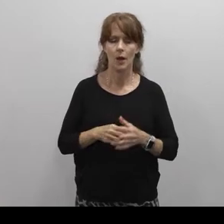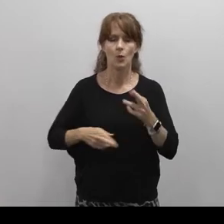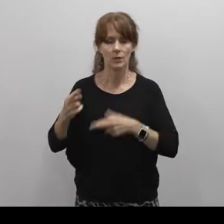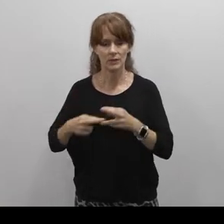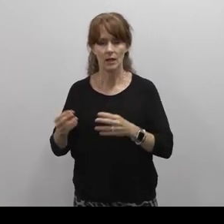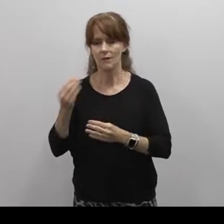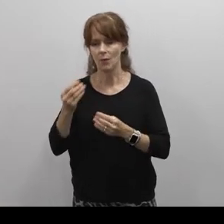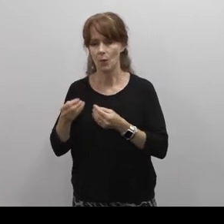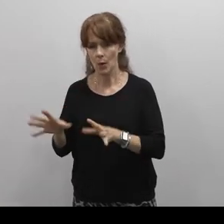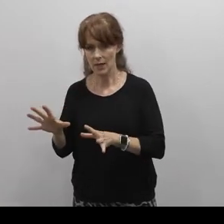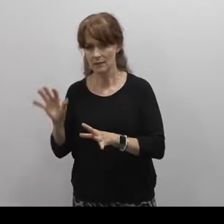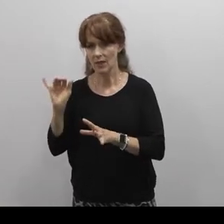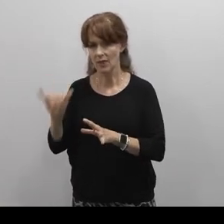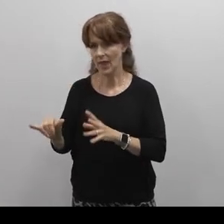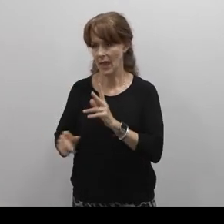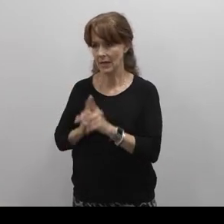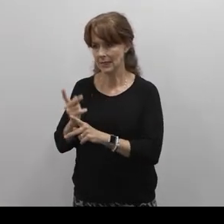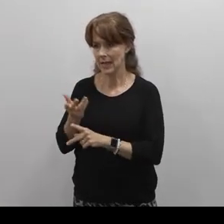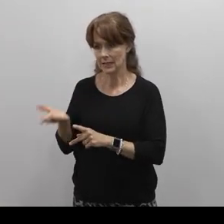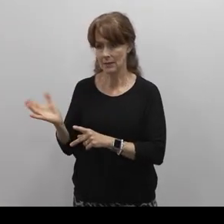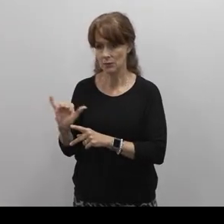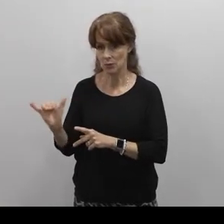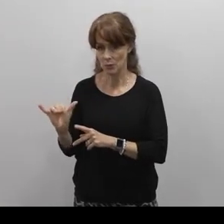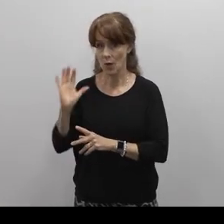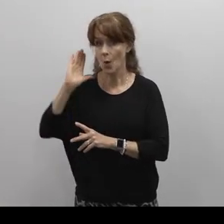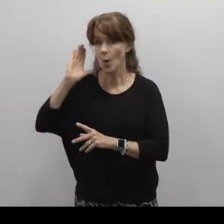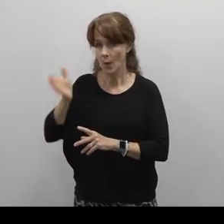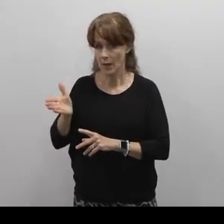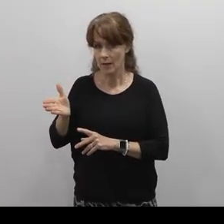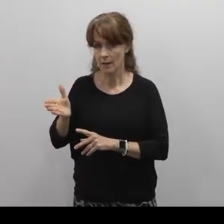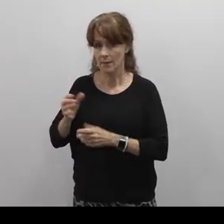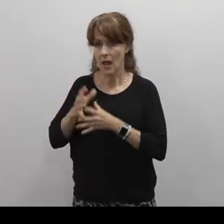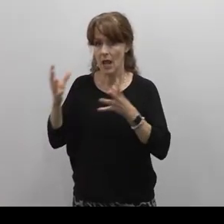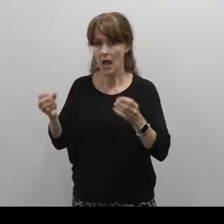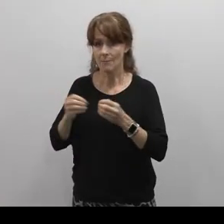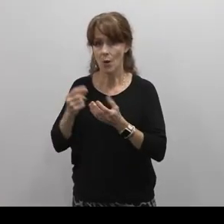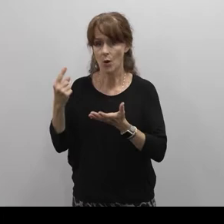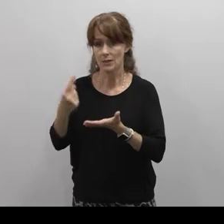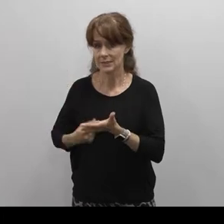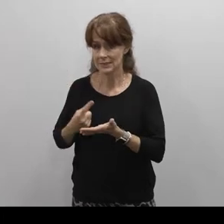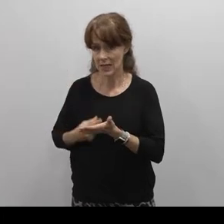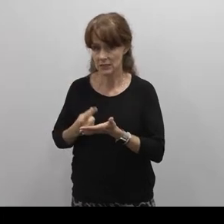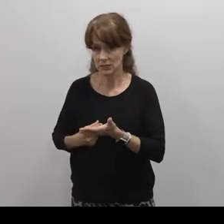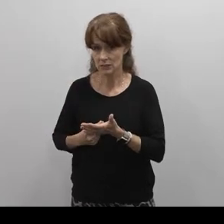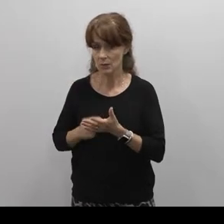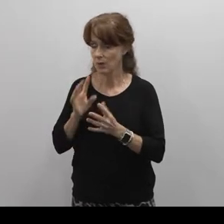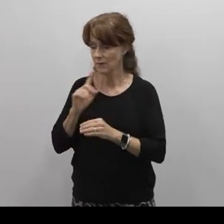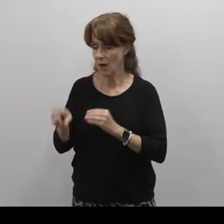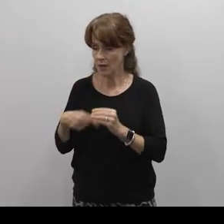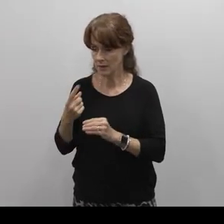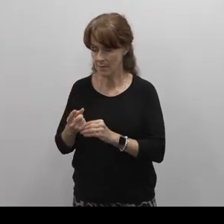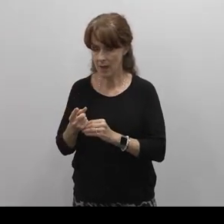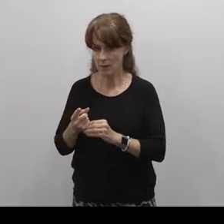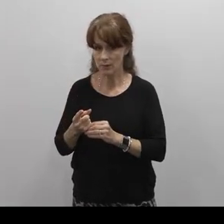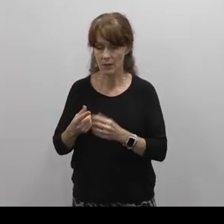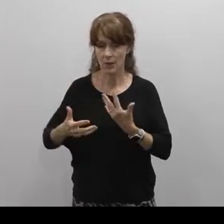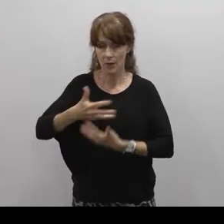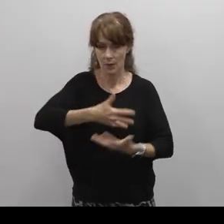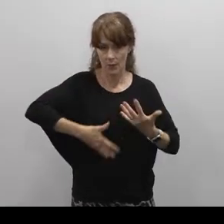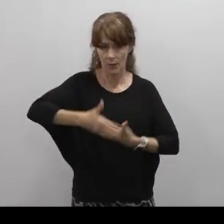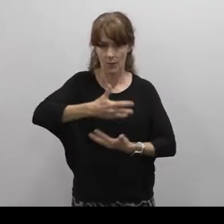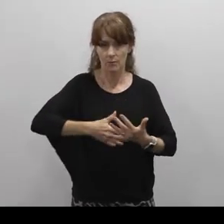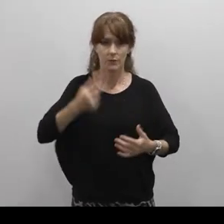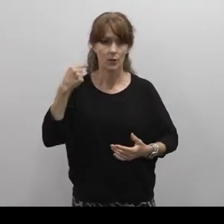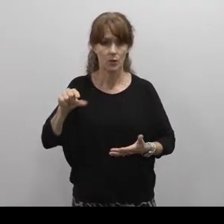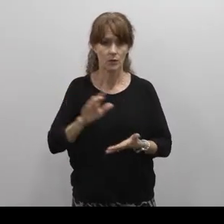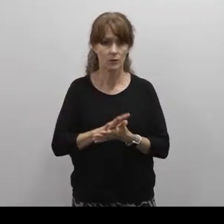recycling, the food waste, those type of items as well. It's just going to entail a lot more discussion, right? So we've talked about the engagement efforts with the